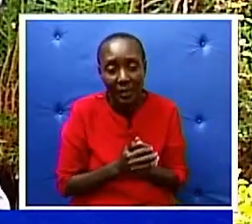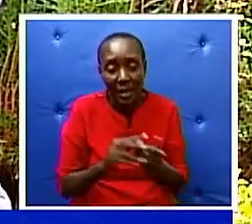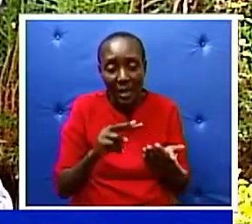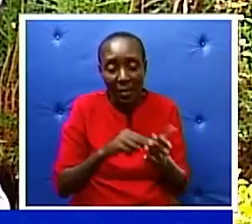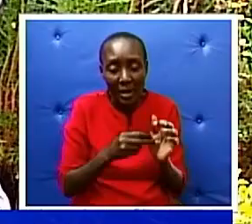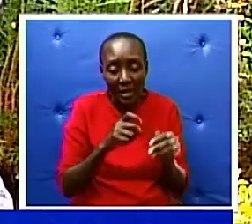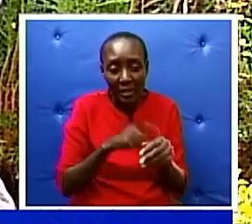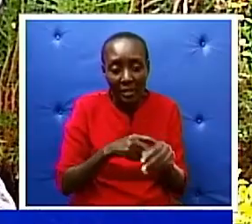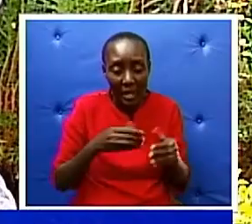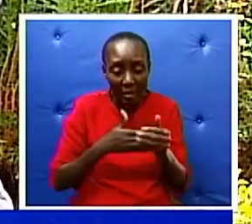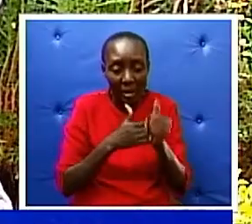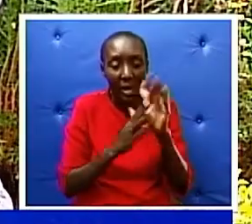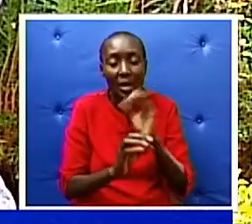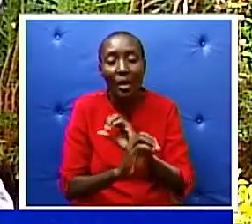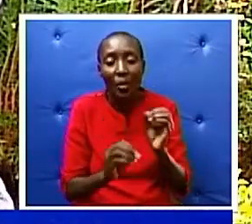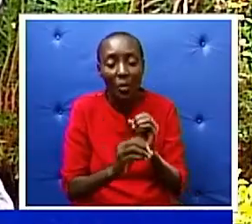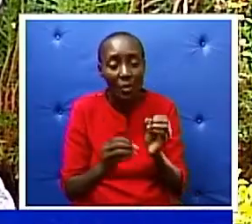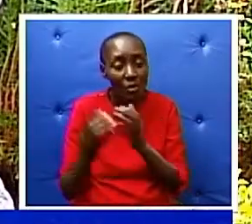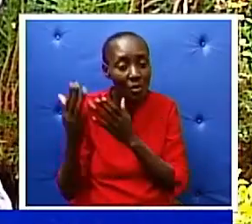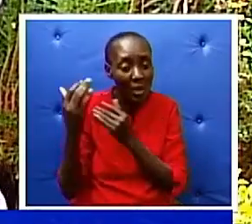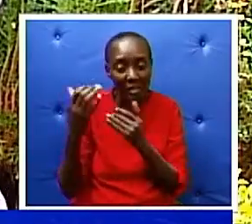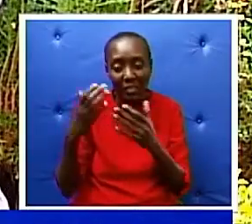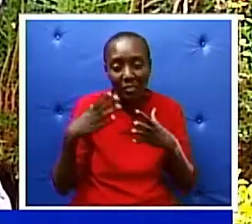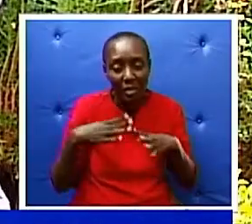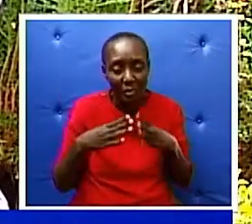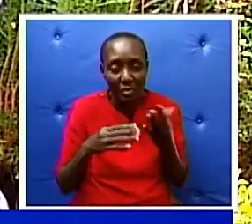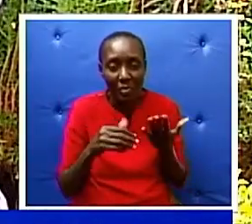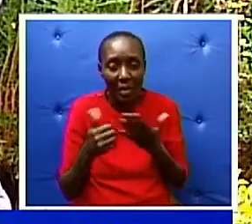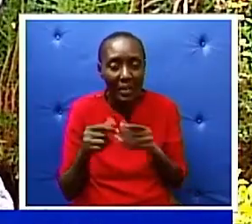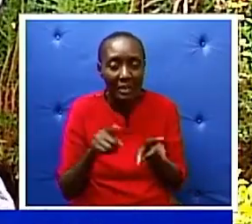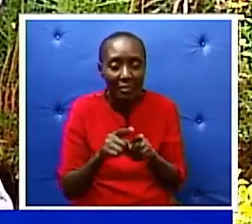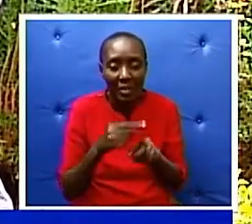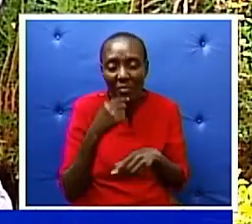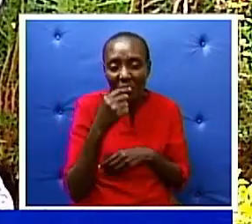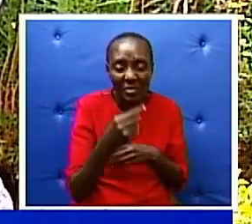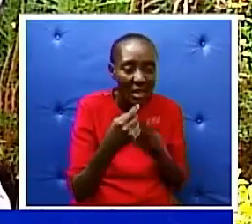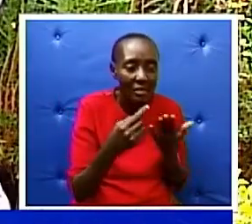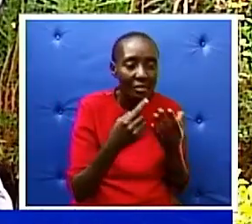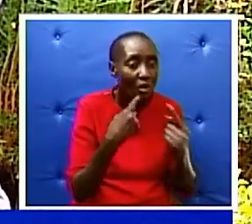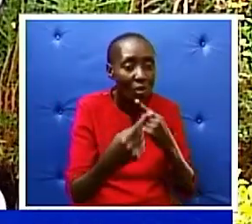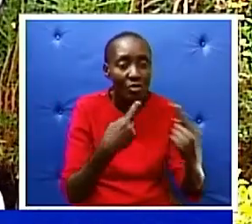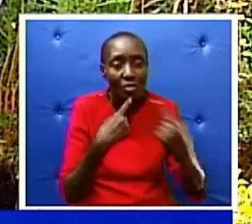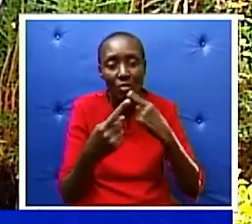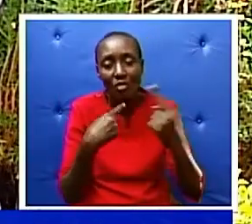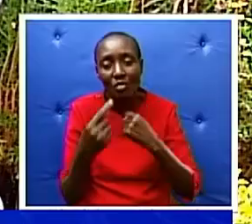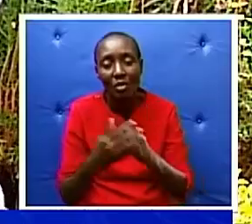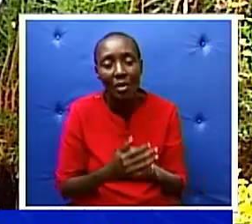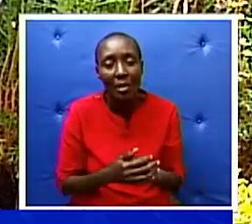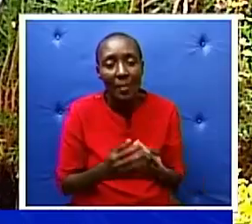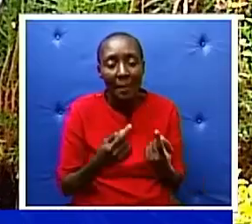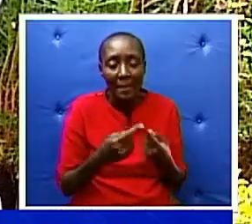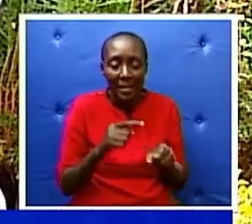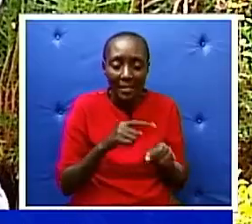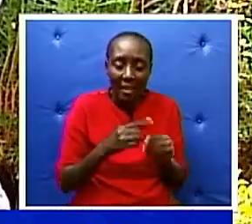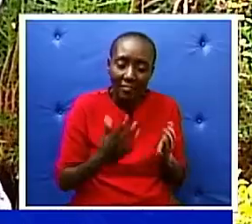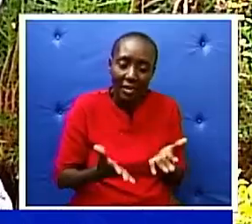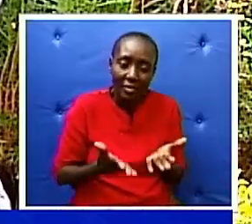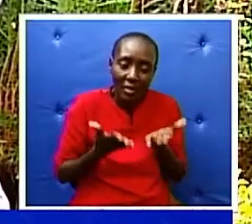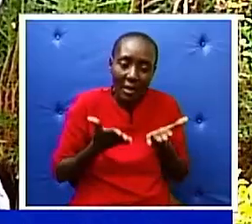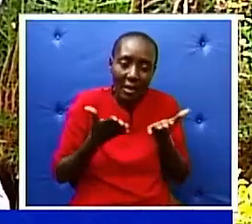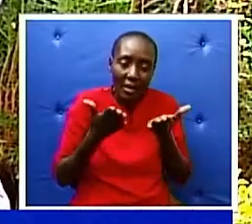leader, you expect some small heads to run around and say this, say that. By the time he was recovering,